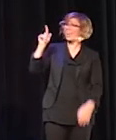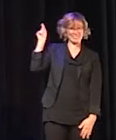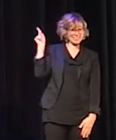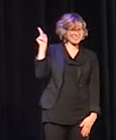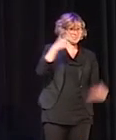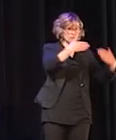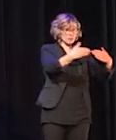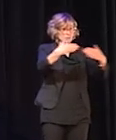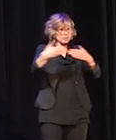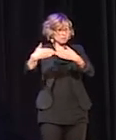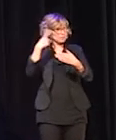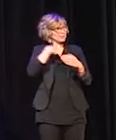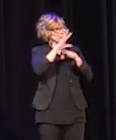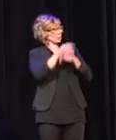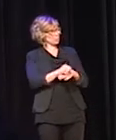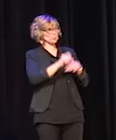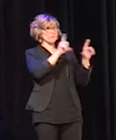frame to frame, because that was what I was used to, right?